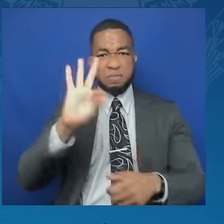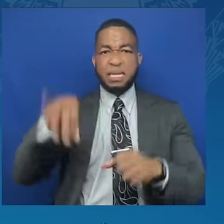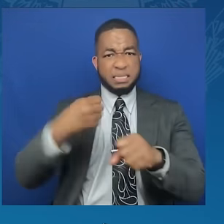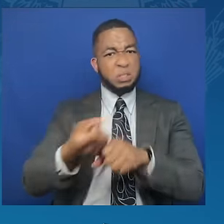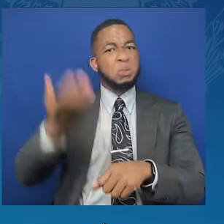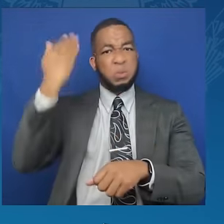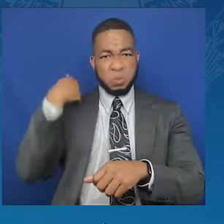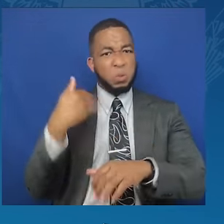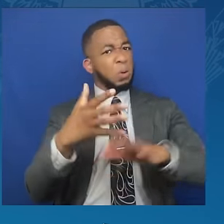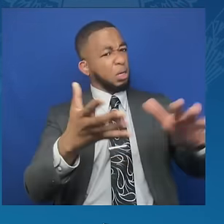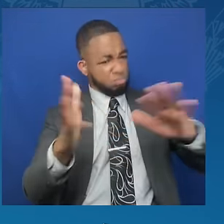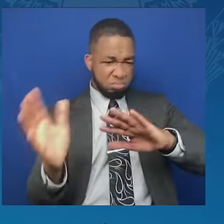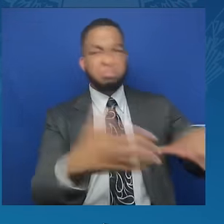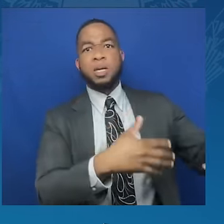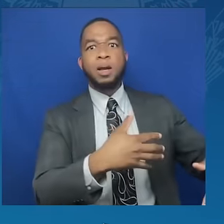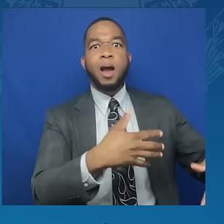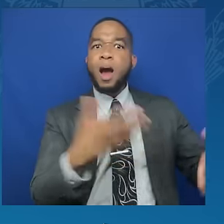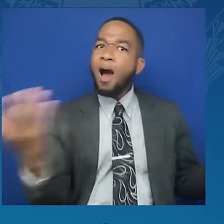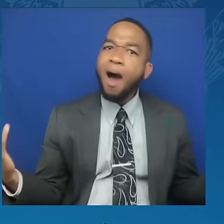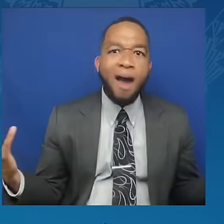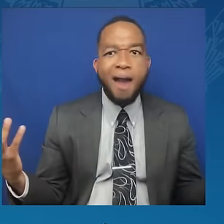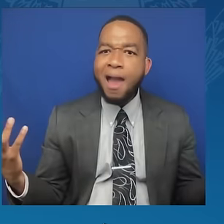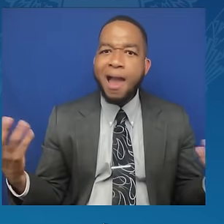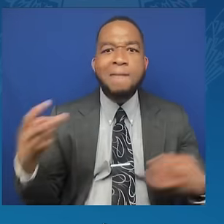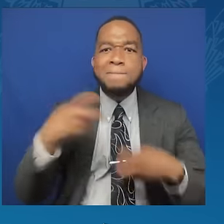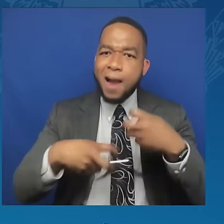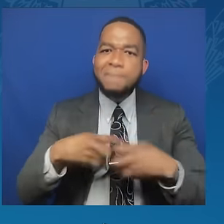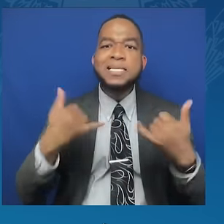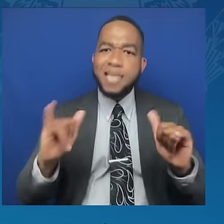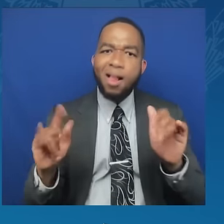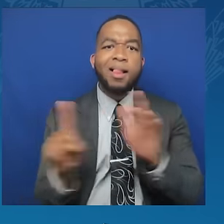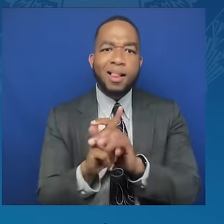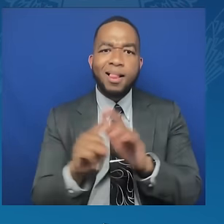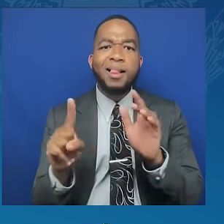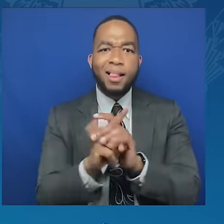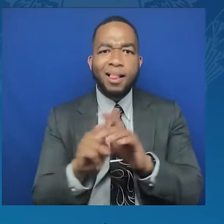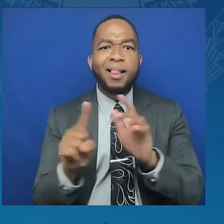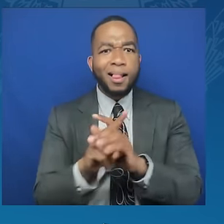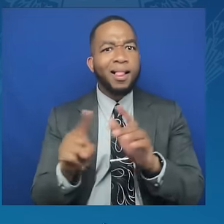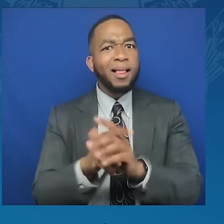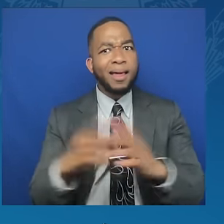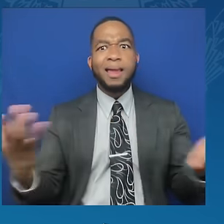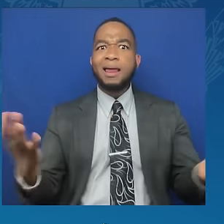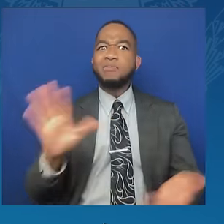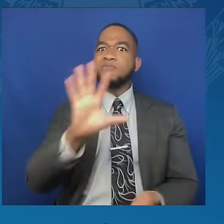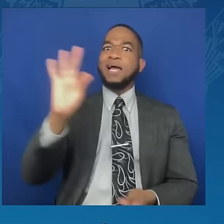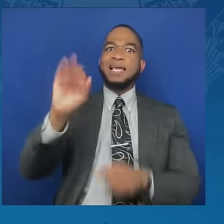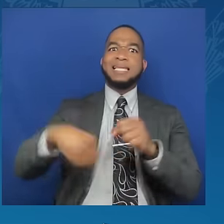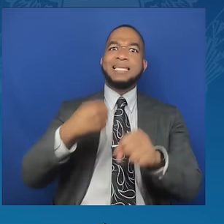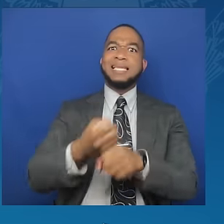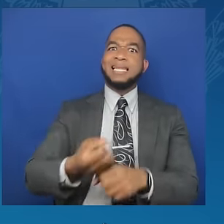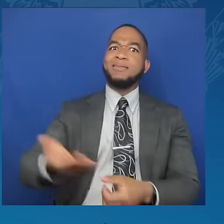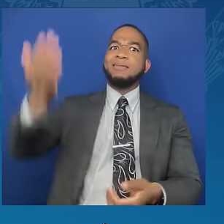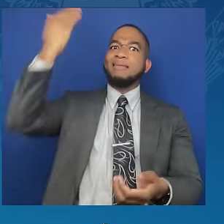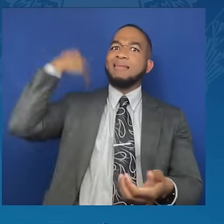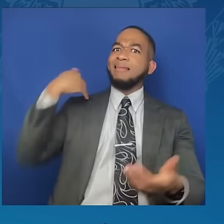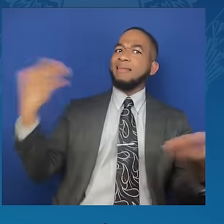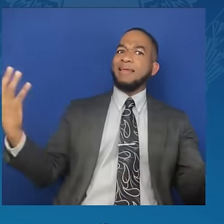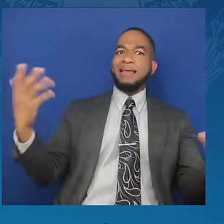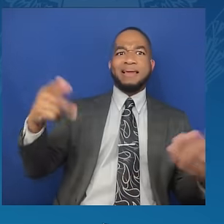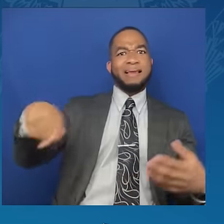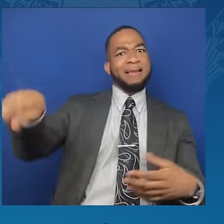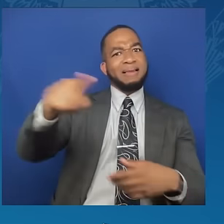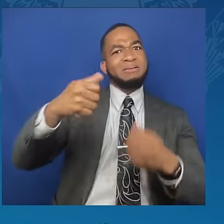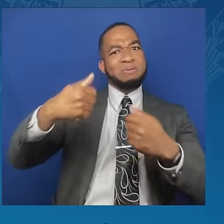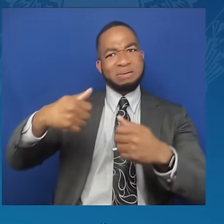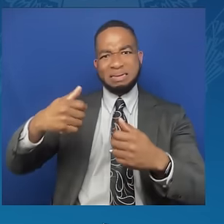They were bludgeoned on a bridge in 1965 for the equal right of all Americans to vote. And the